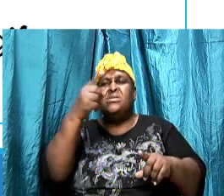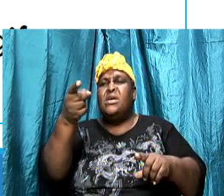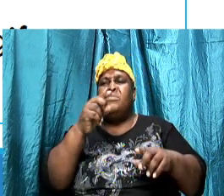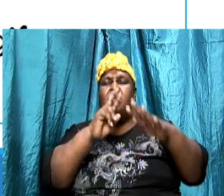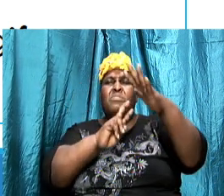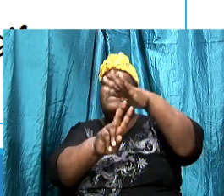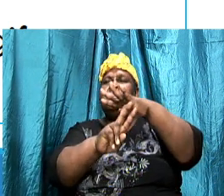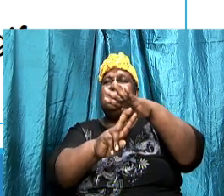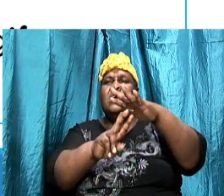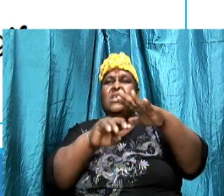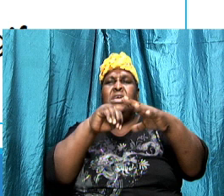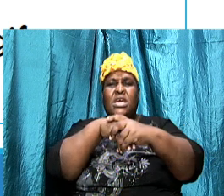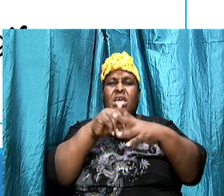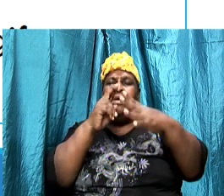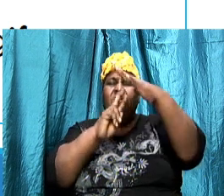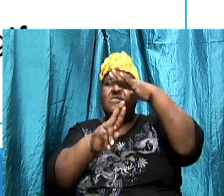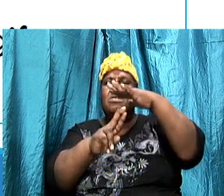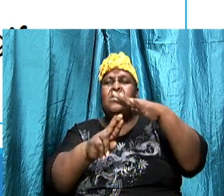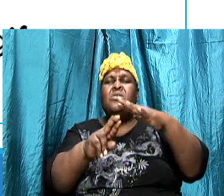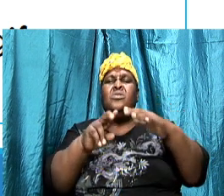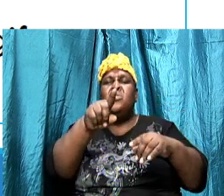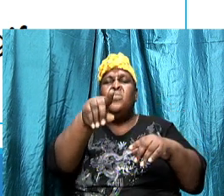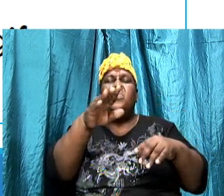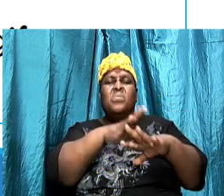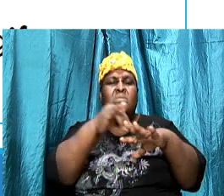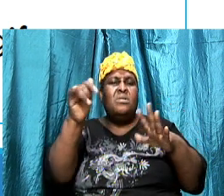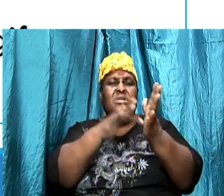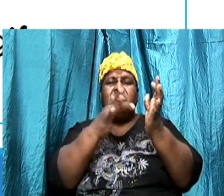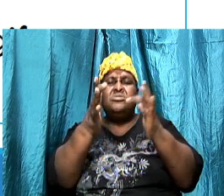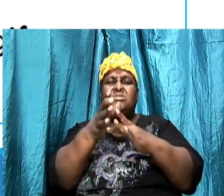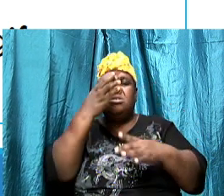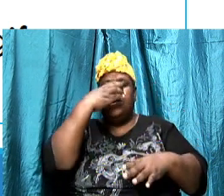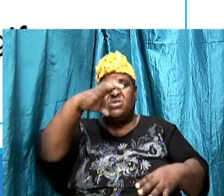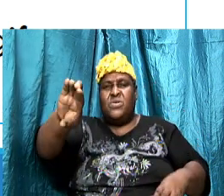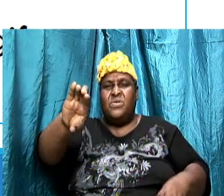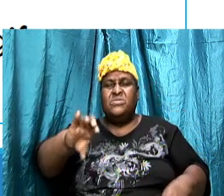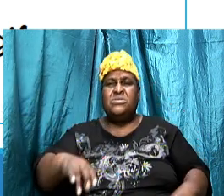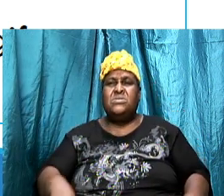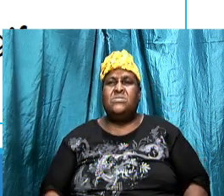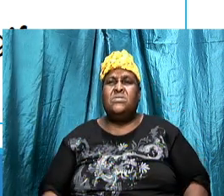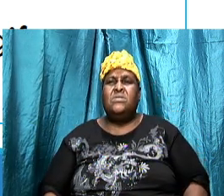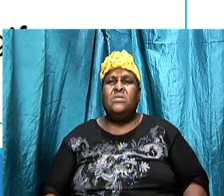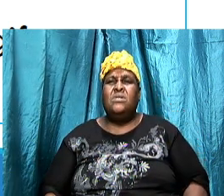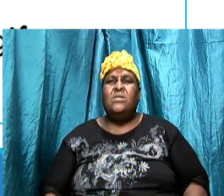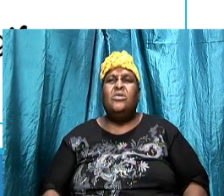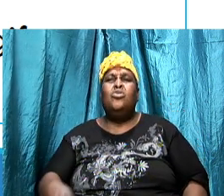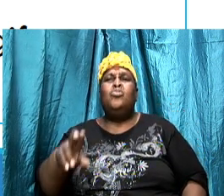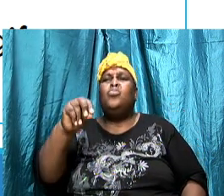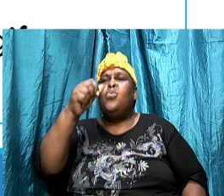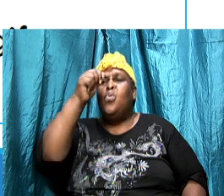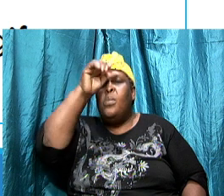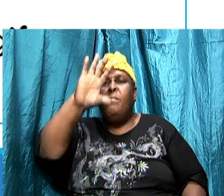in prophesying, you are calling Jesus a curse. You know?